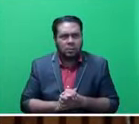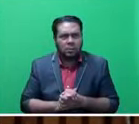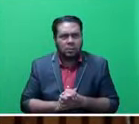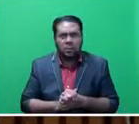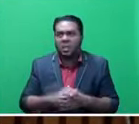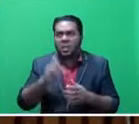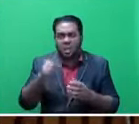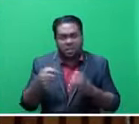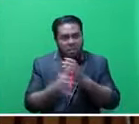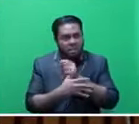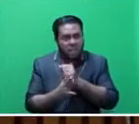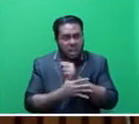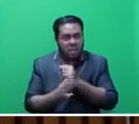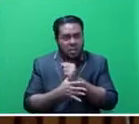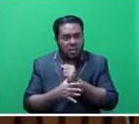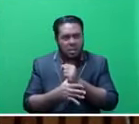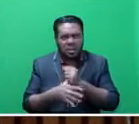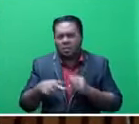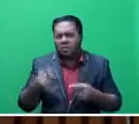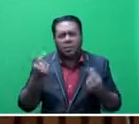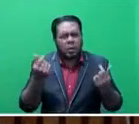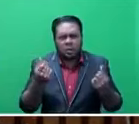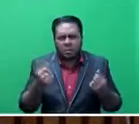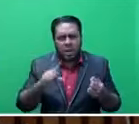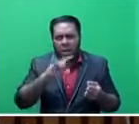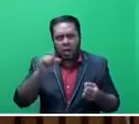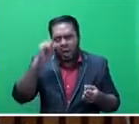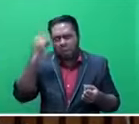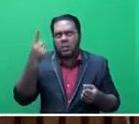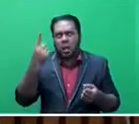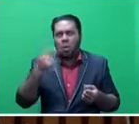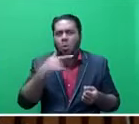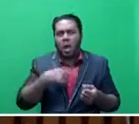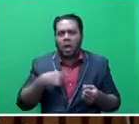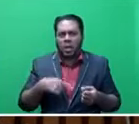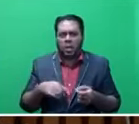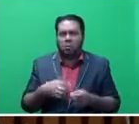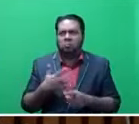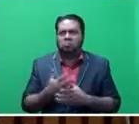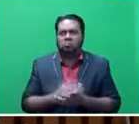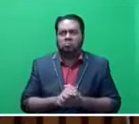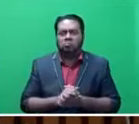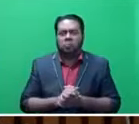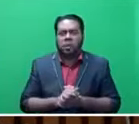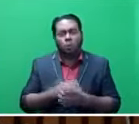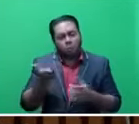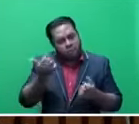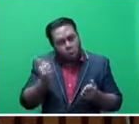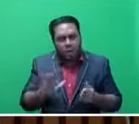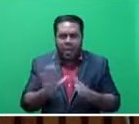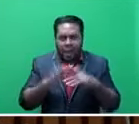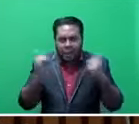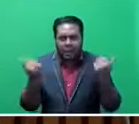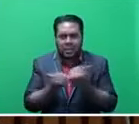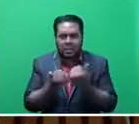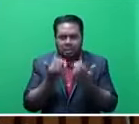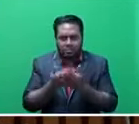of it. It's very simple. I cannot understand what is going on about. And we had agreed on this, Mr. Speaker, sir.